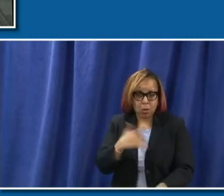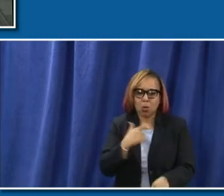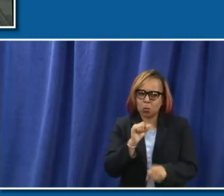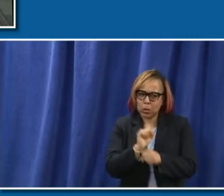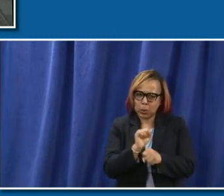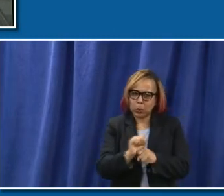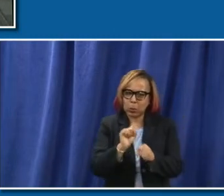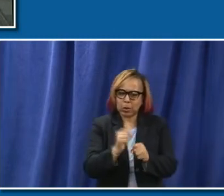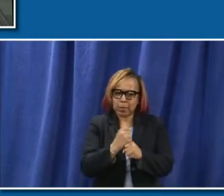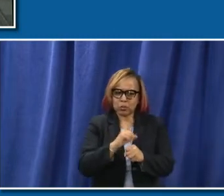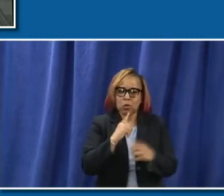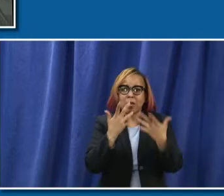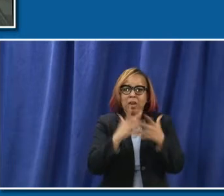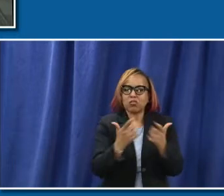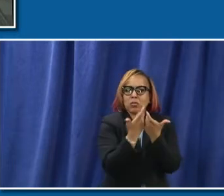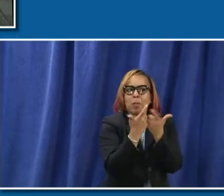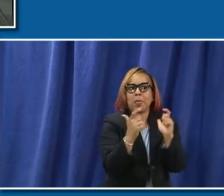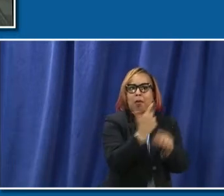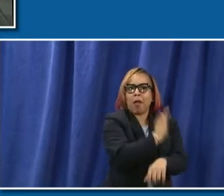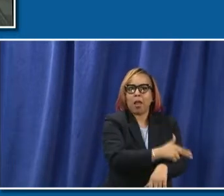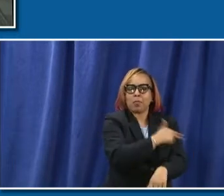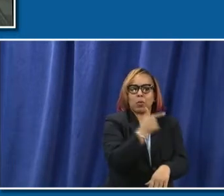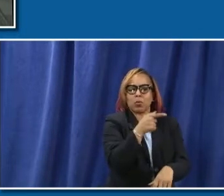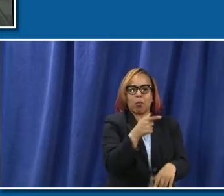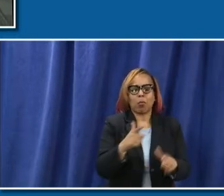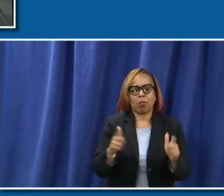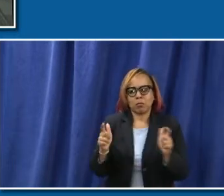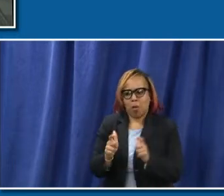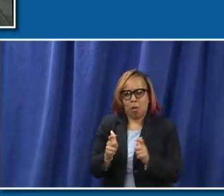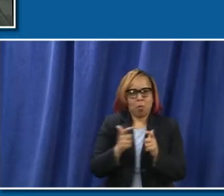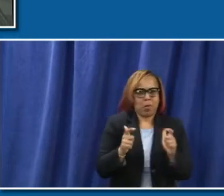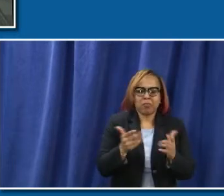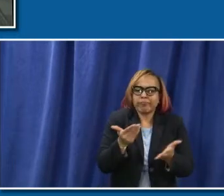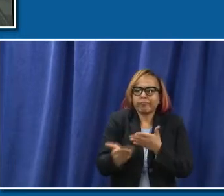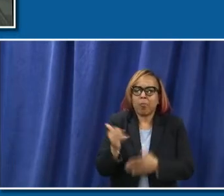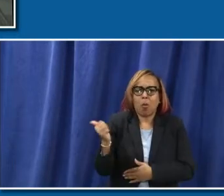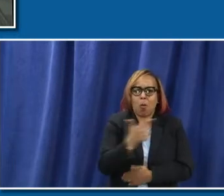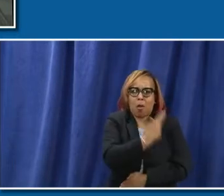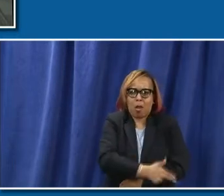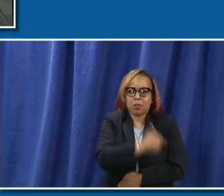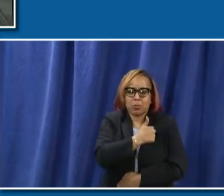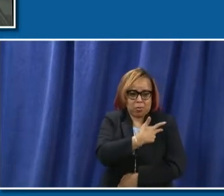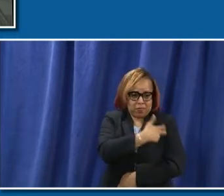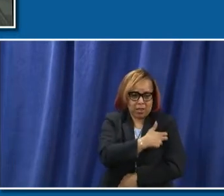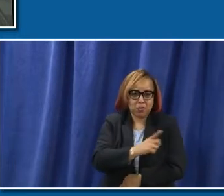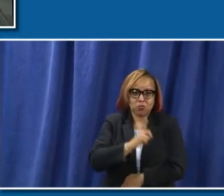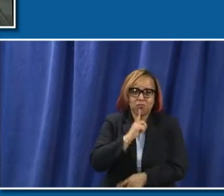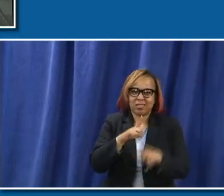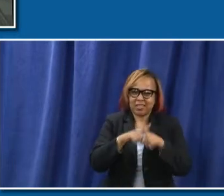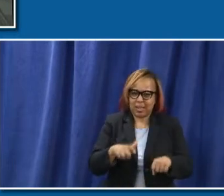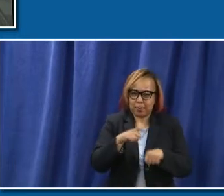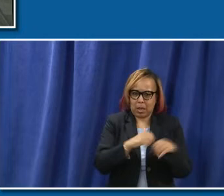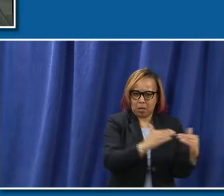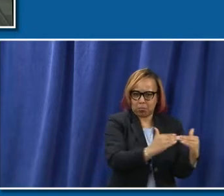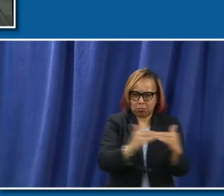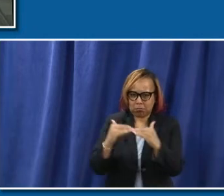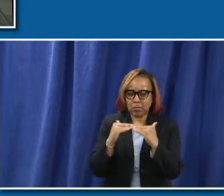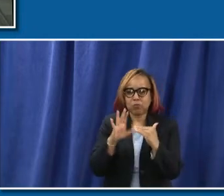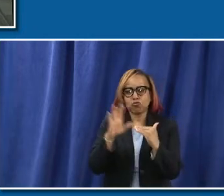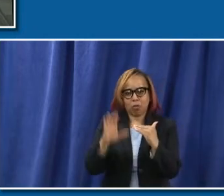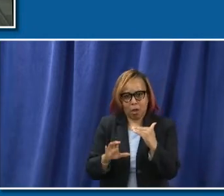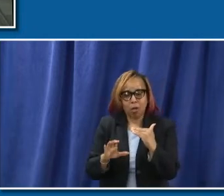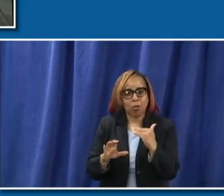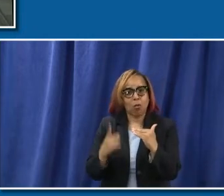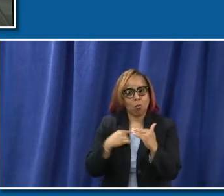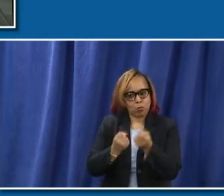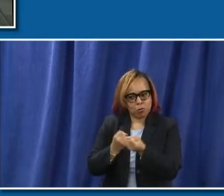make sure it wasn't just the big hospitals. Our big hospitals, our small hospitals, all of our hospitals getting vaccine really at the same time here in Chicago, and